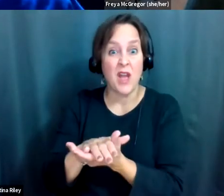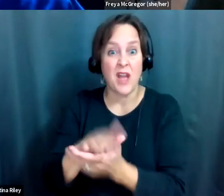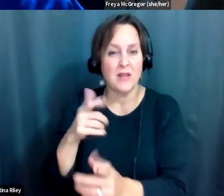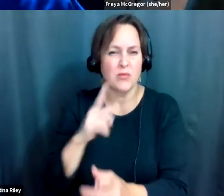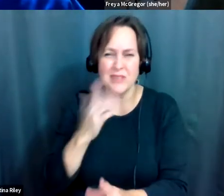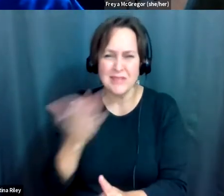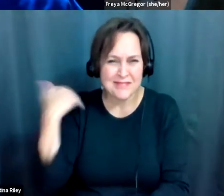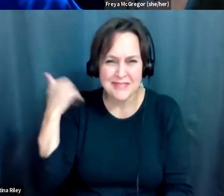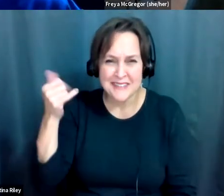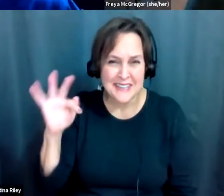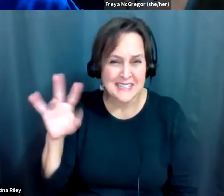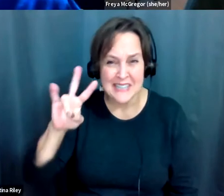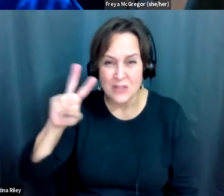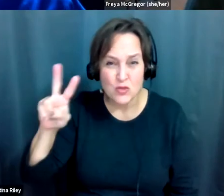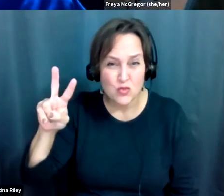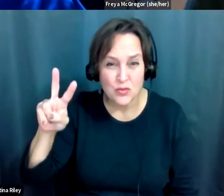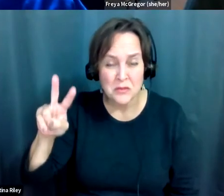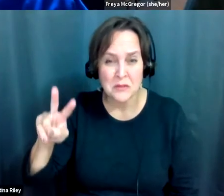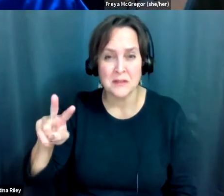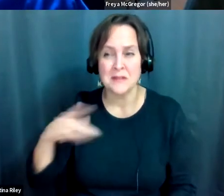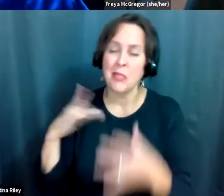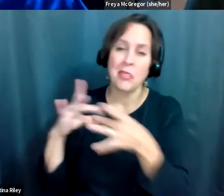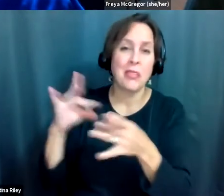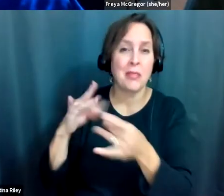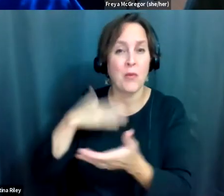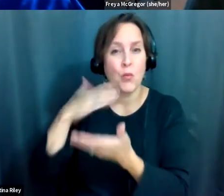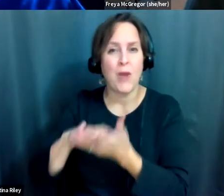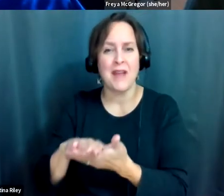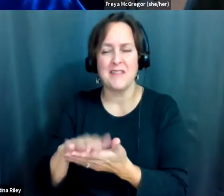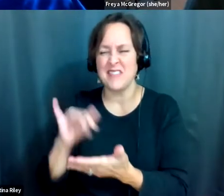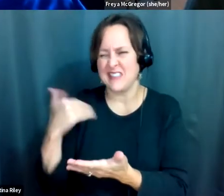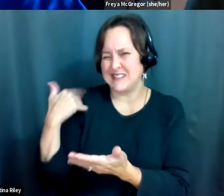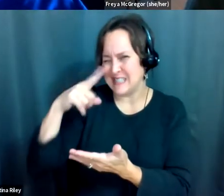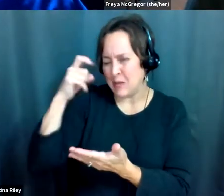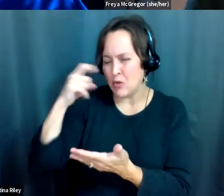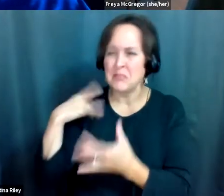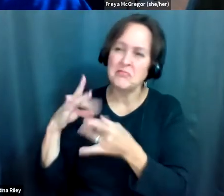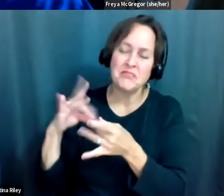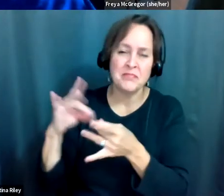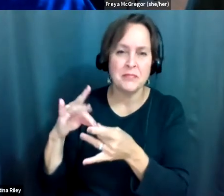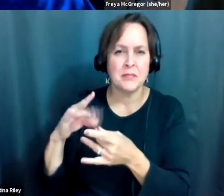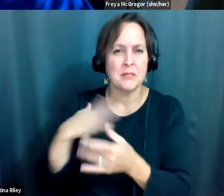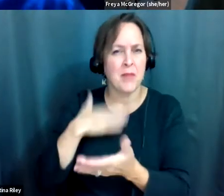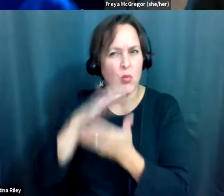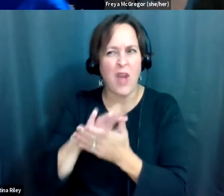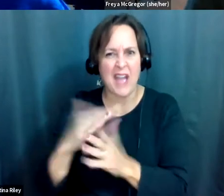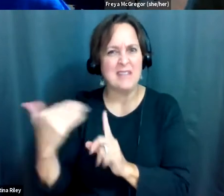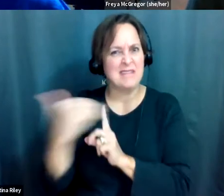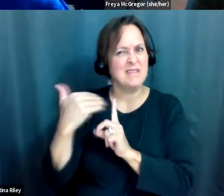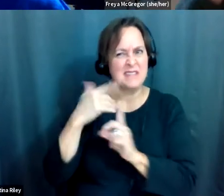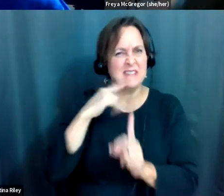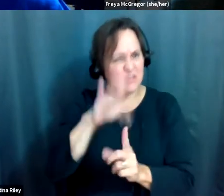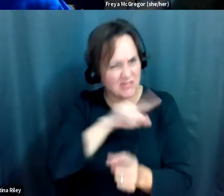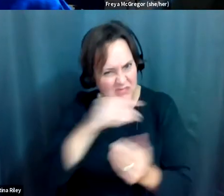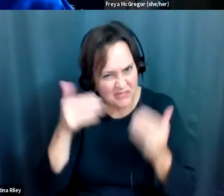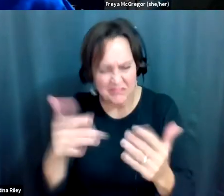back from 1972. And this last summer, we were talking about it and she just kept after me, contact the